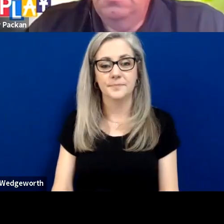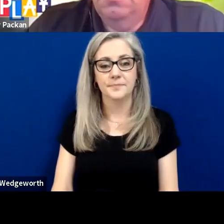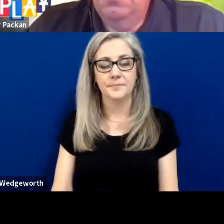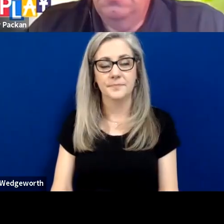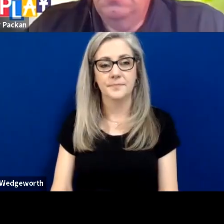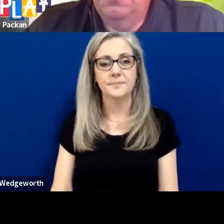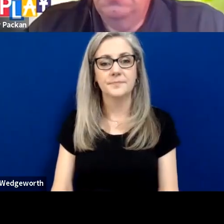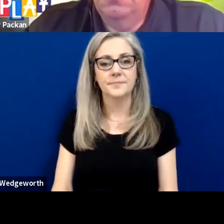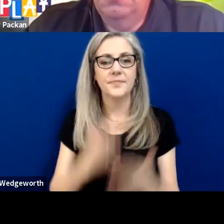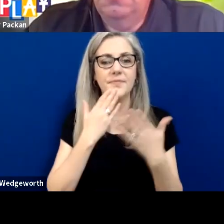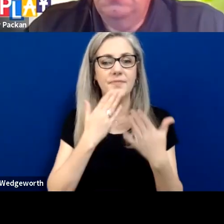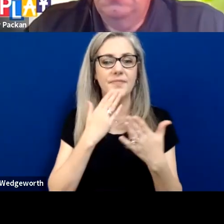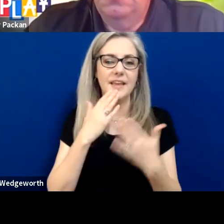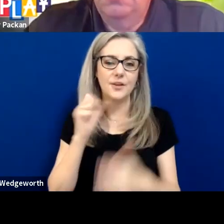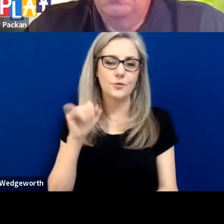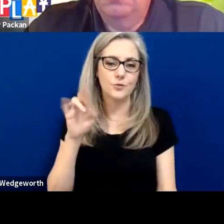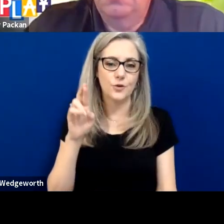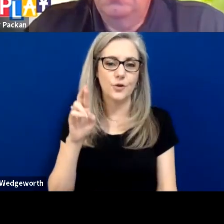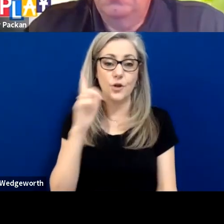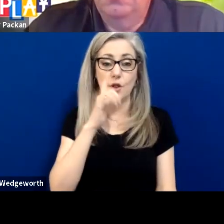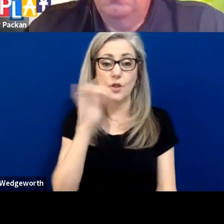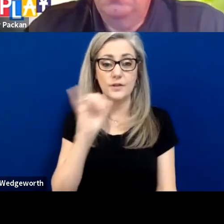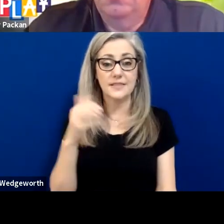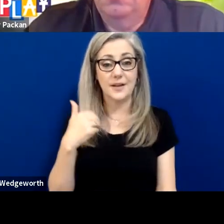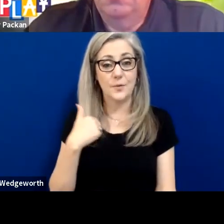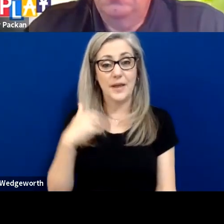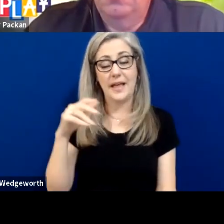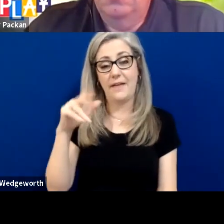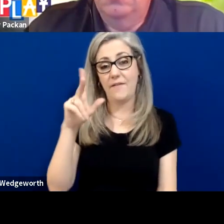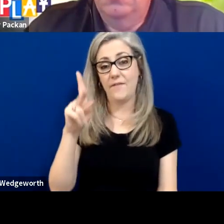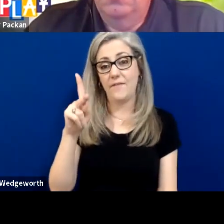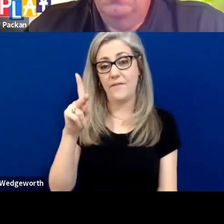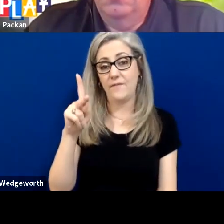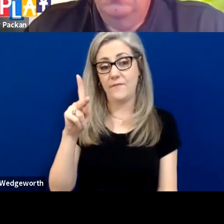Thank you, sir. It looks like we have Kinsey.